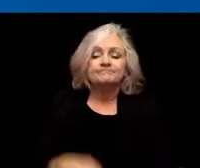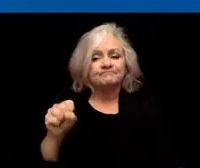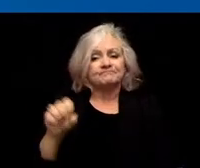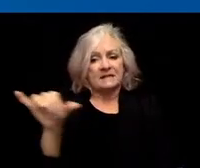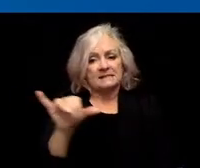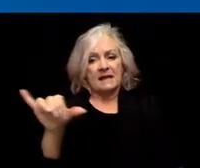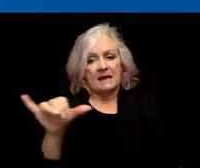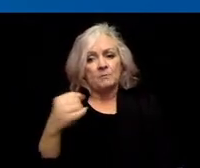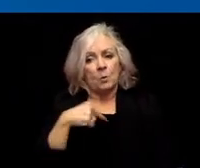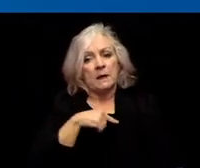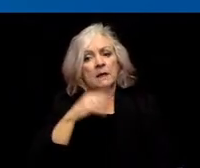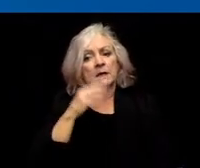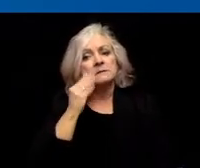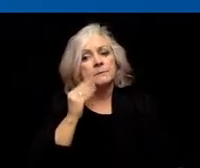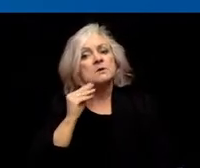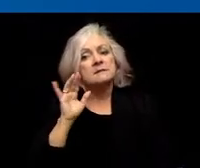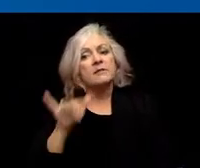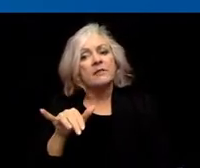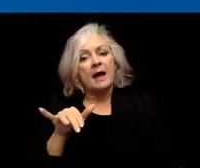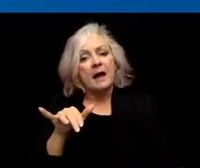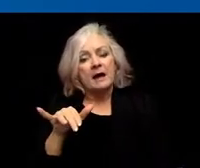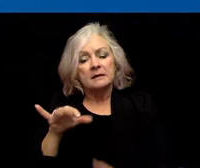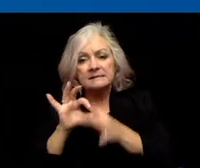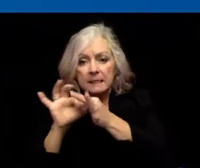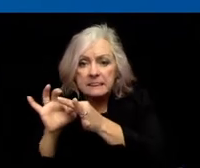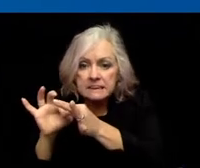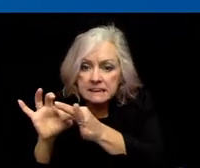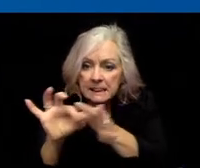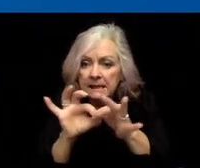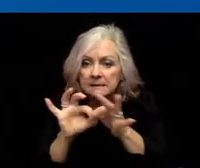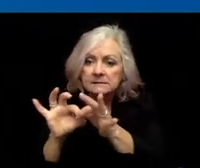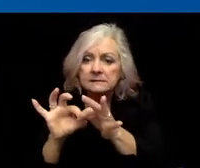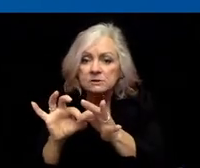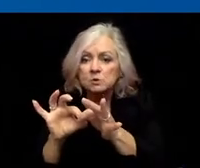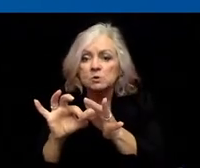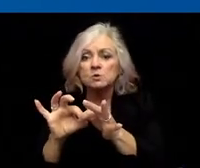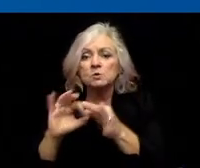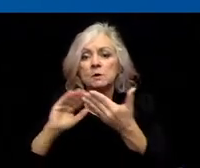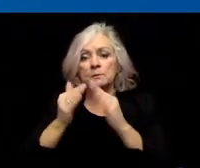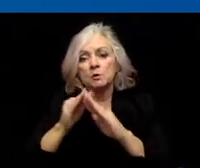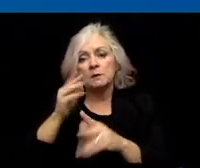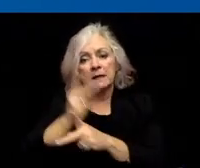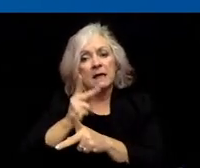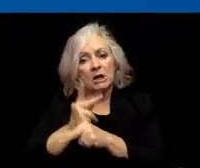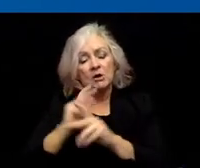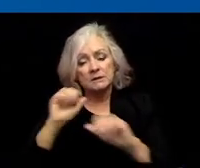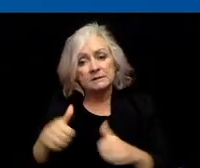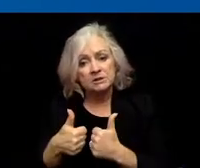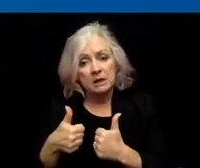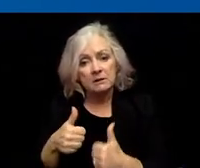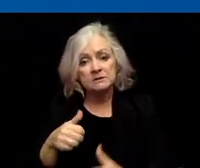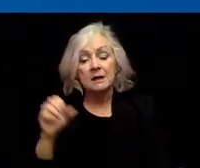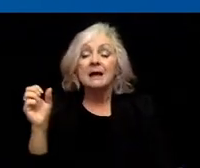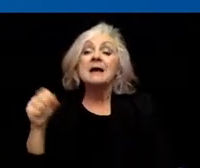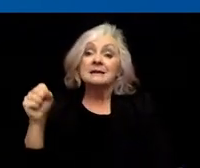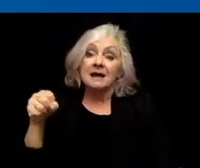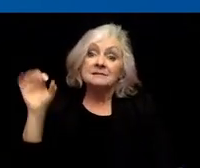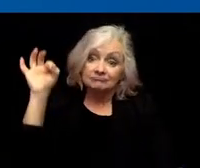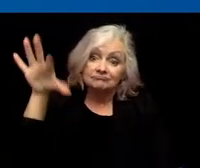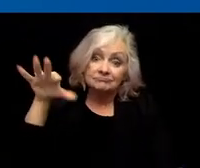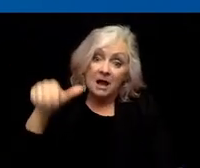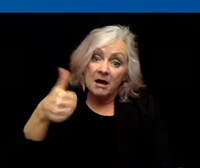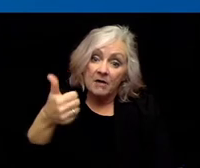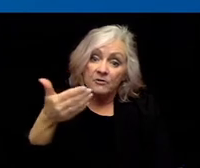healthy communities, is really the linkages to community care is the challenge, biggest and challenge. Also, just, and the other thing that we have found, especially with